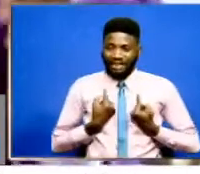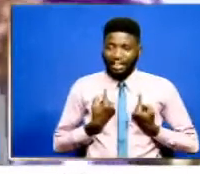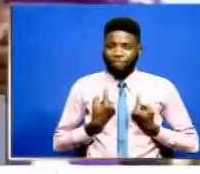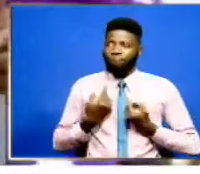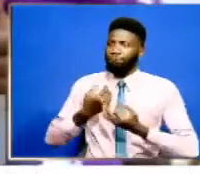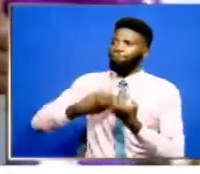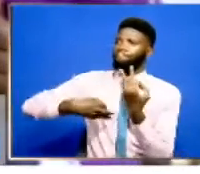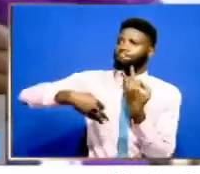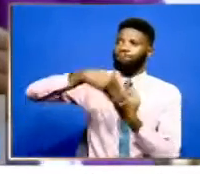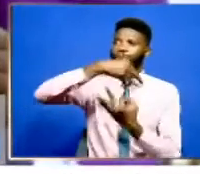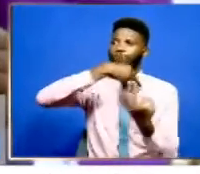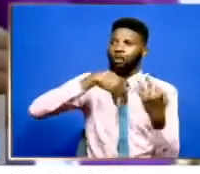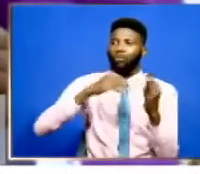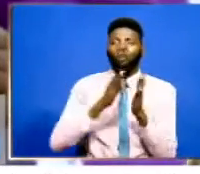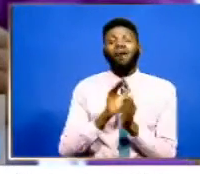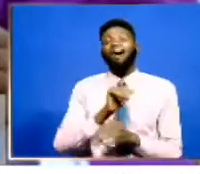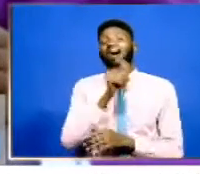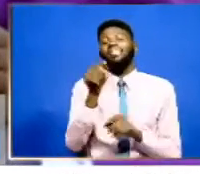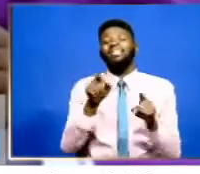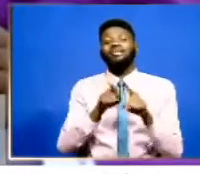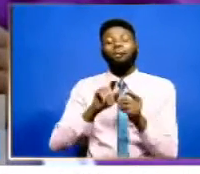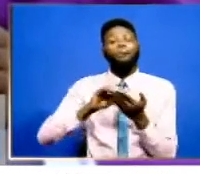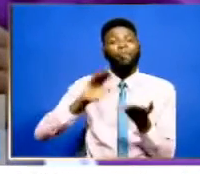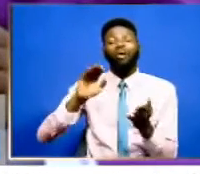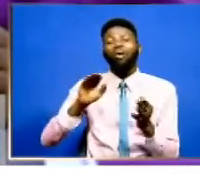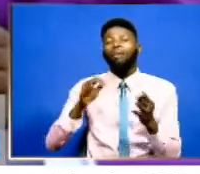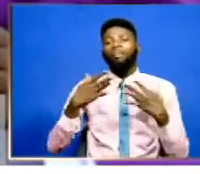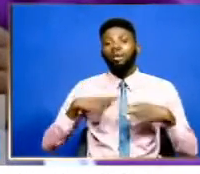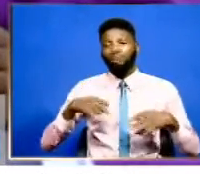and especially those who are needy.